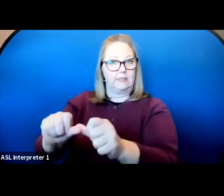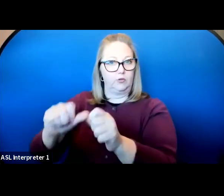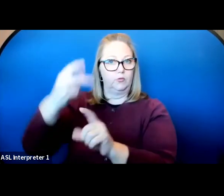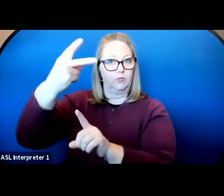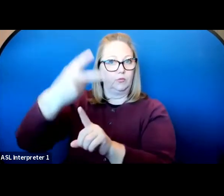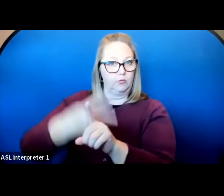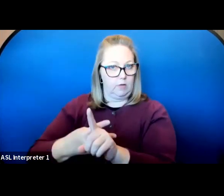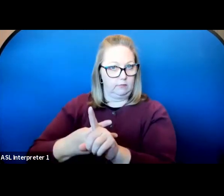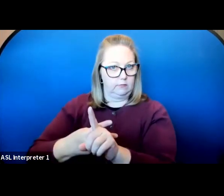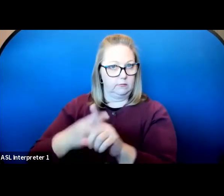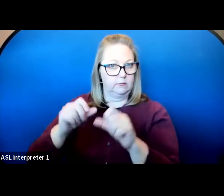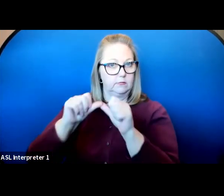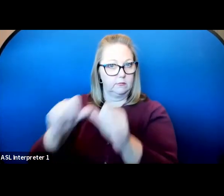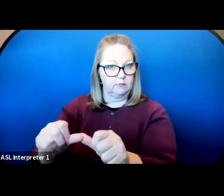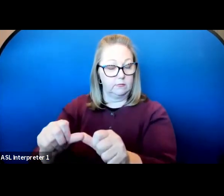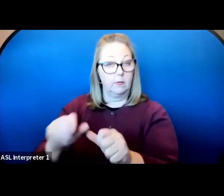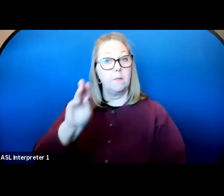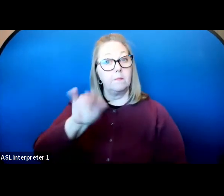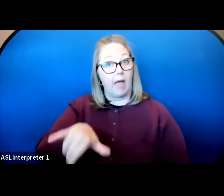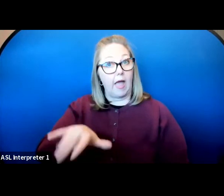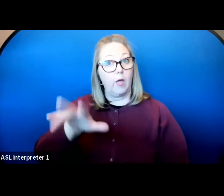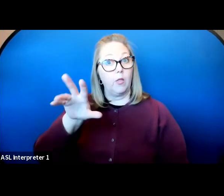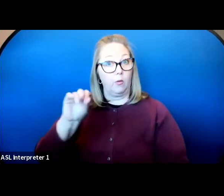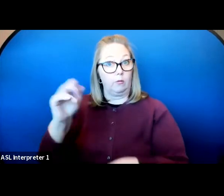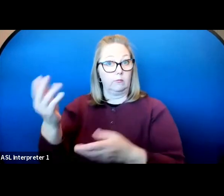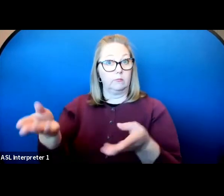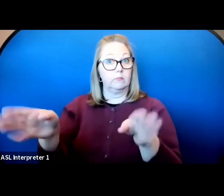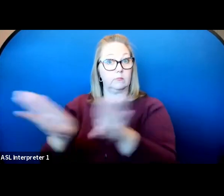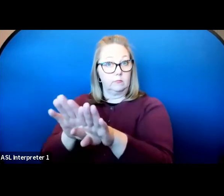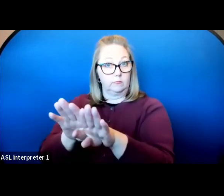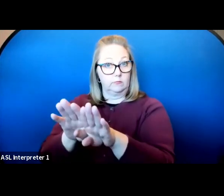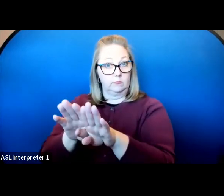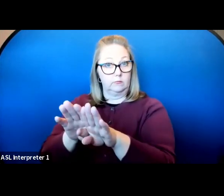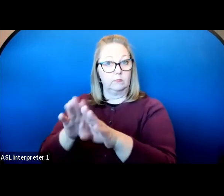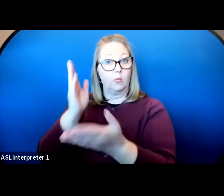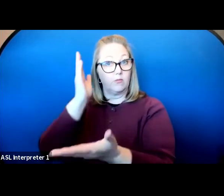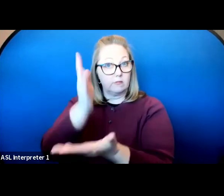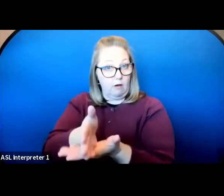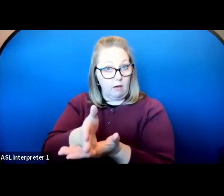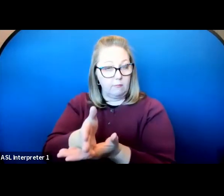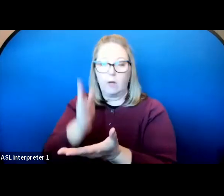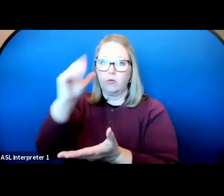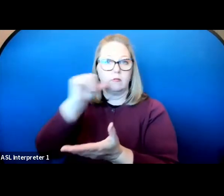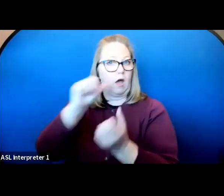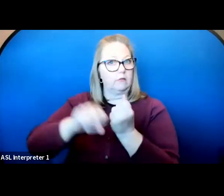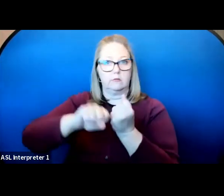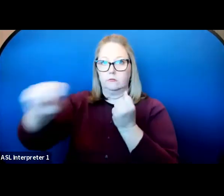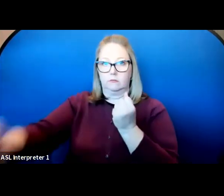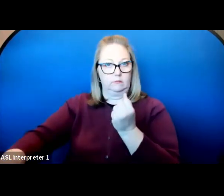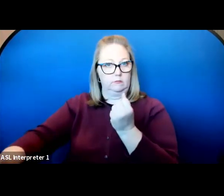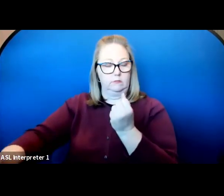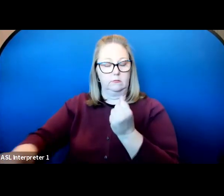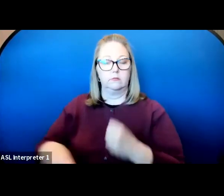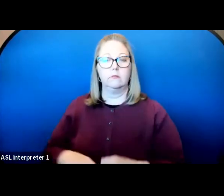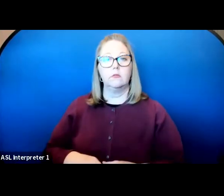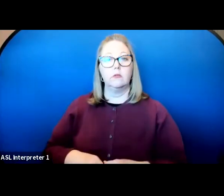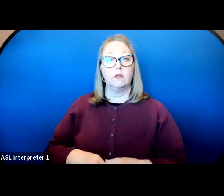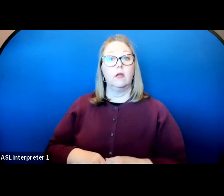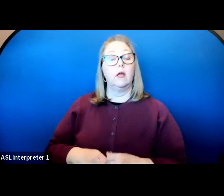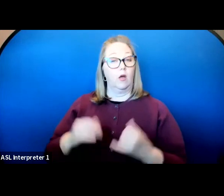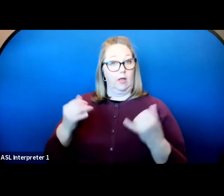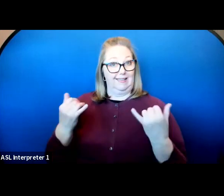state moratorium will come to an end and will not be extended again. Today's extension comes with one additional